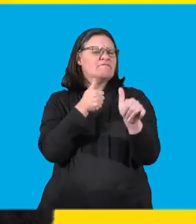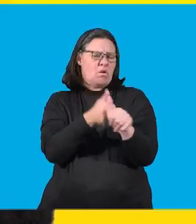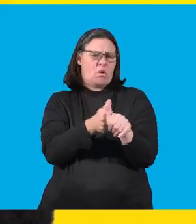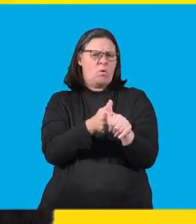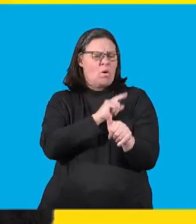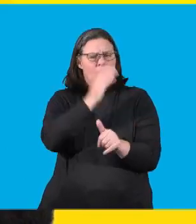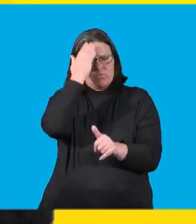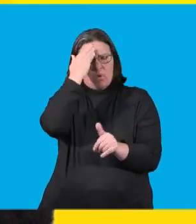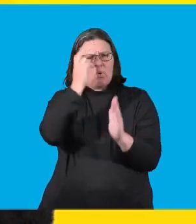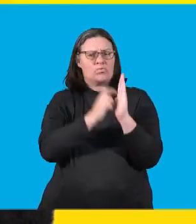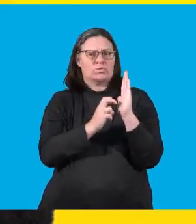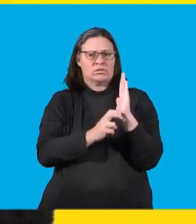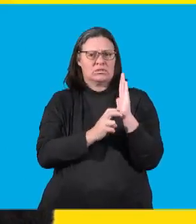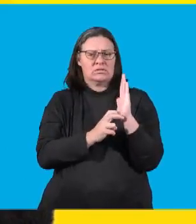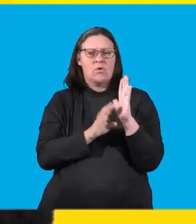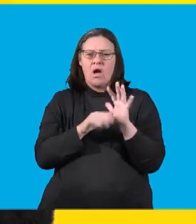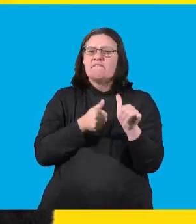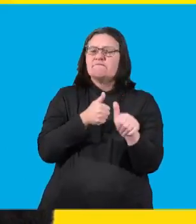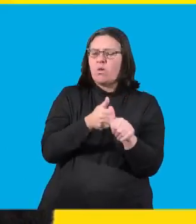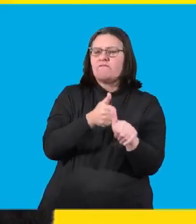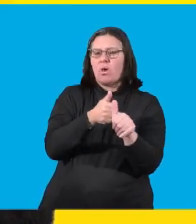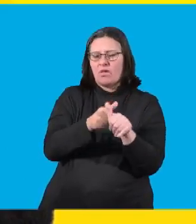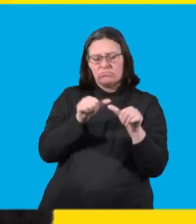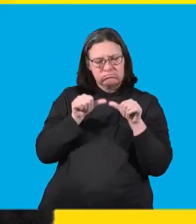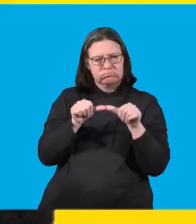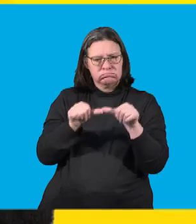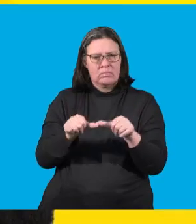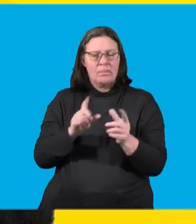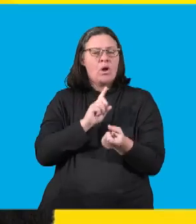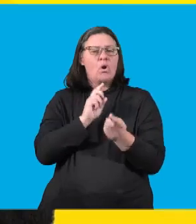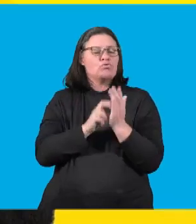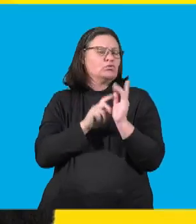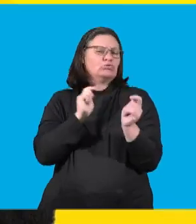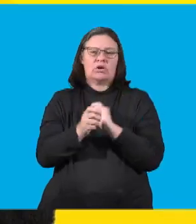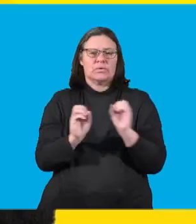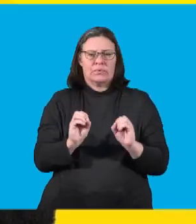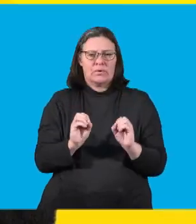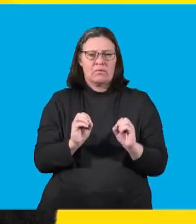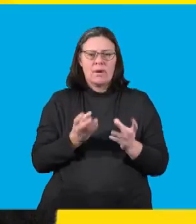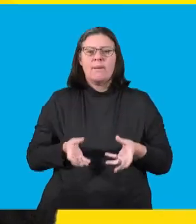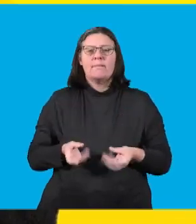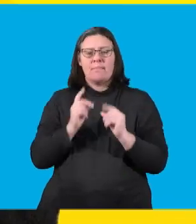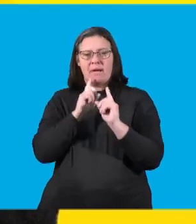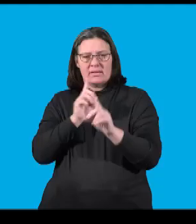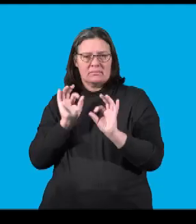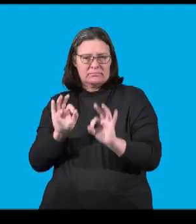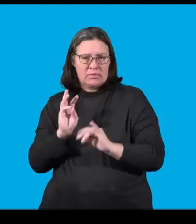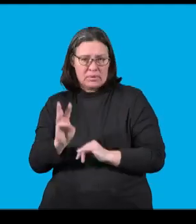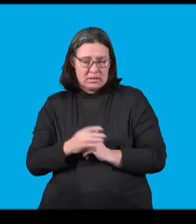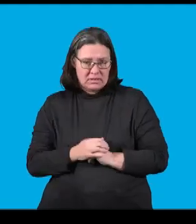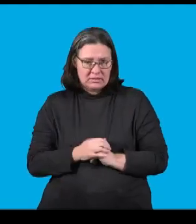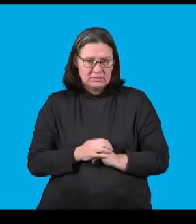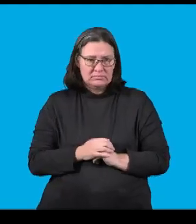learned and we apply them consistently. Those rules don't change, and we will still get to the correct